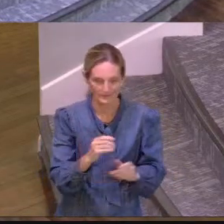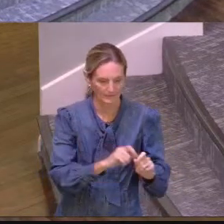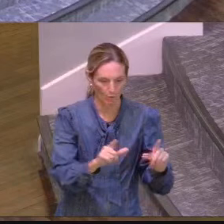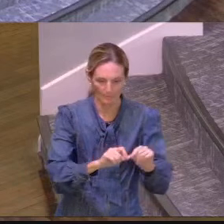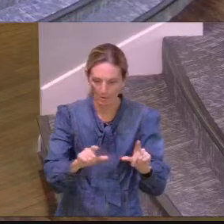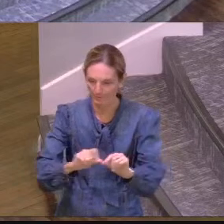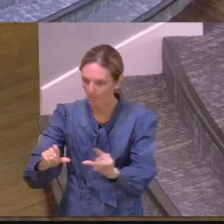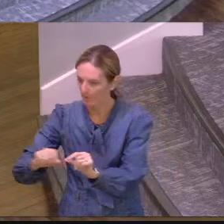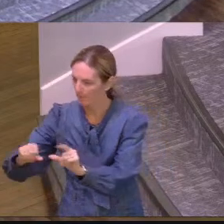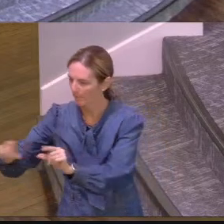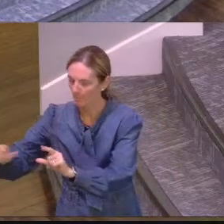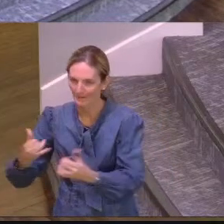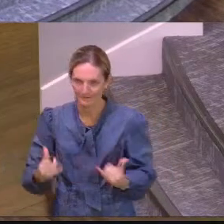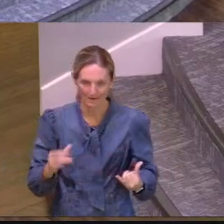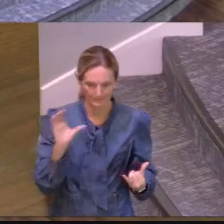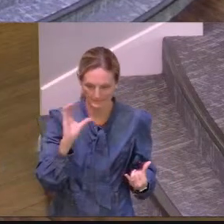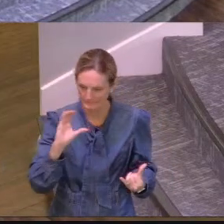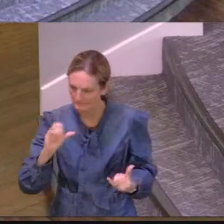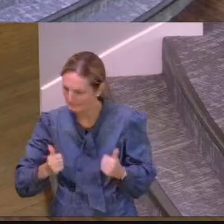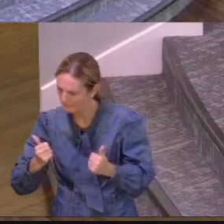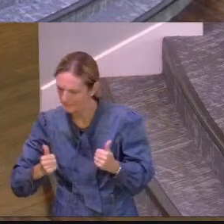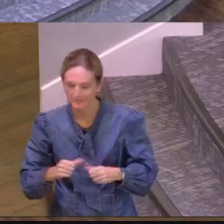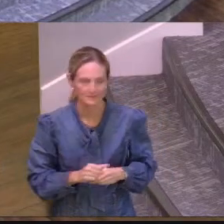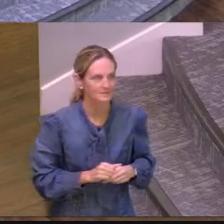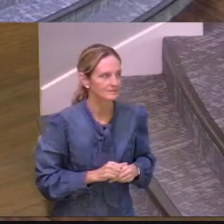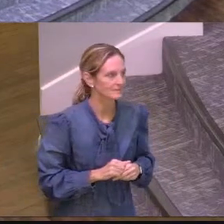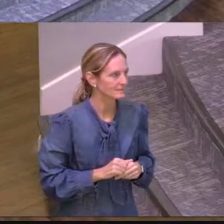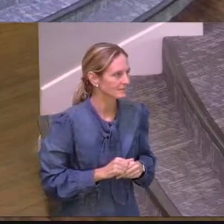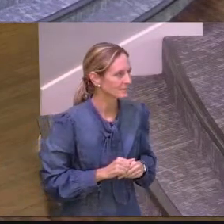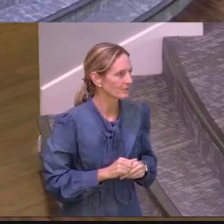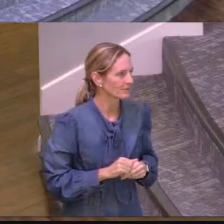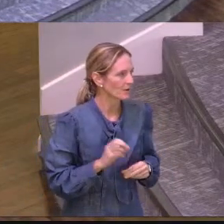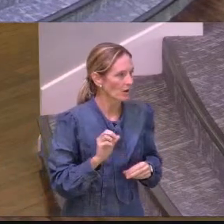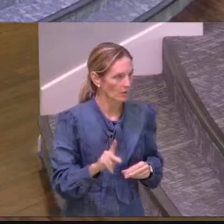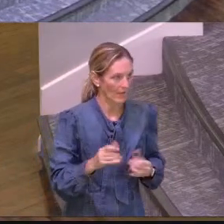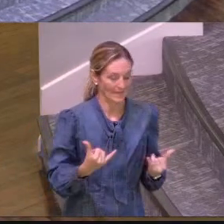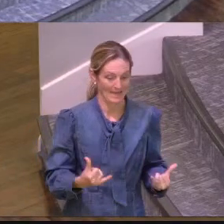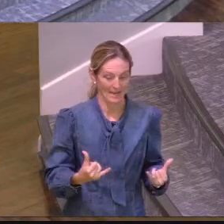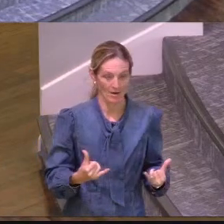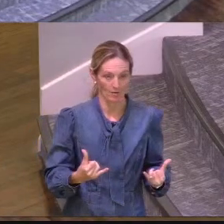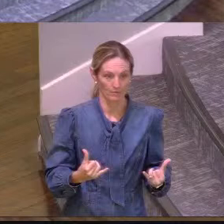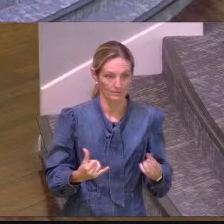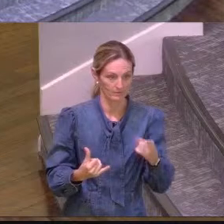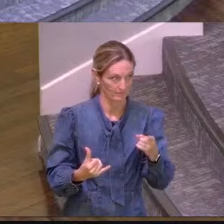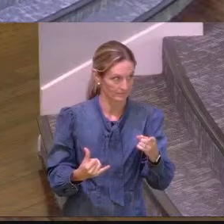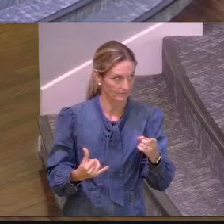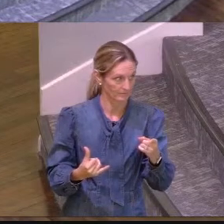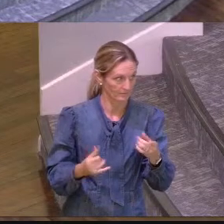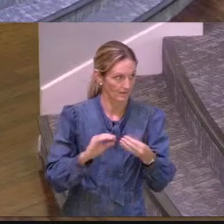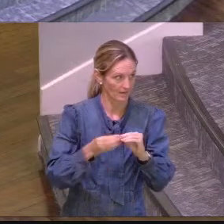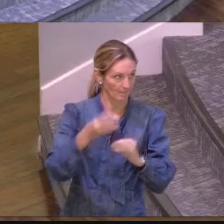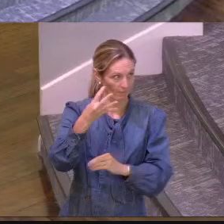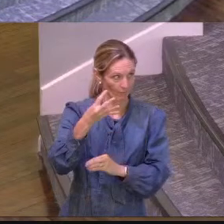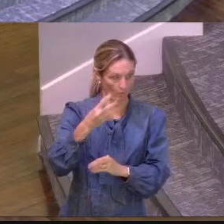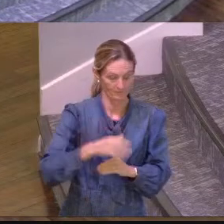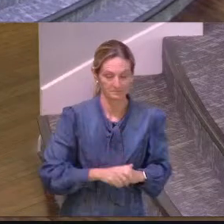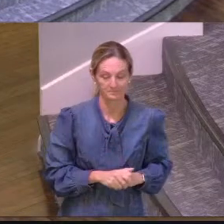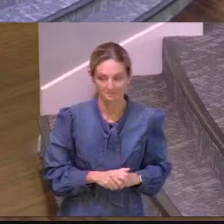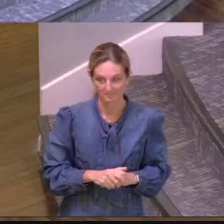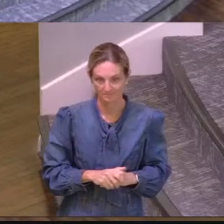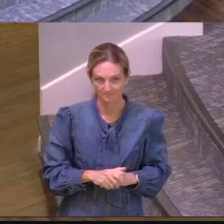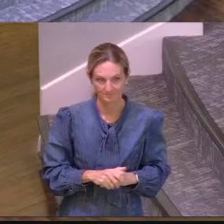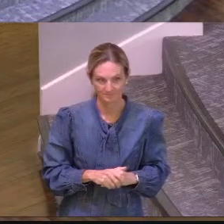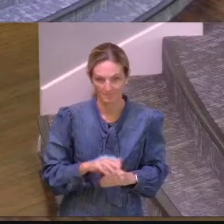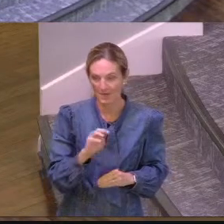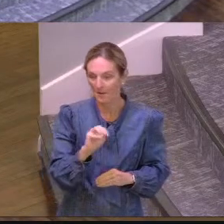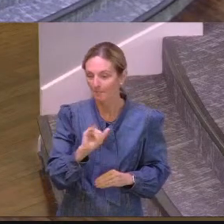there for you. Thank you. I know, you don't want that one, right? Okay, we will move now to agenda item 4, the millage rate